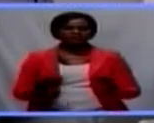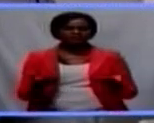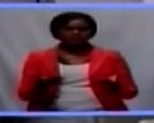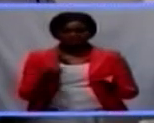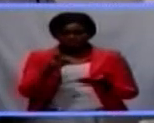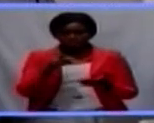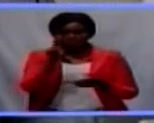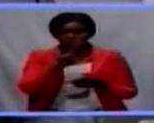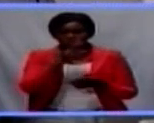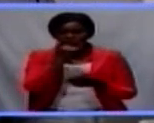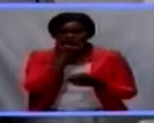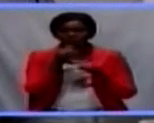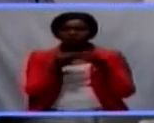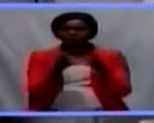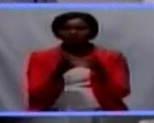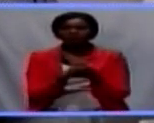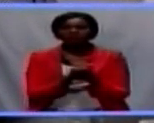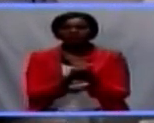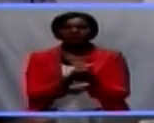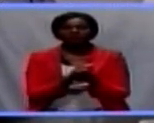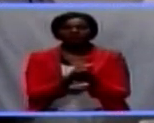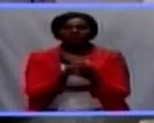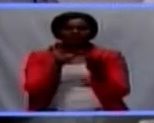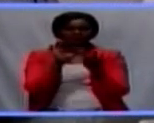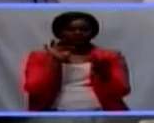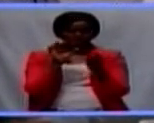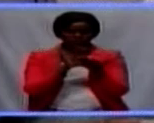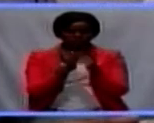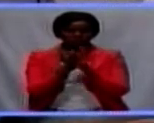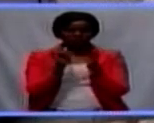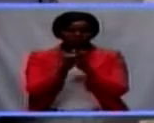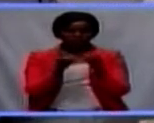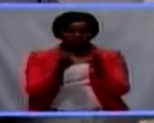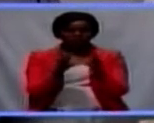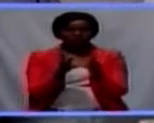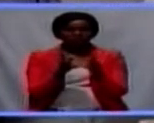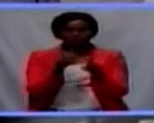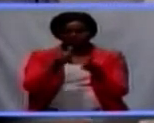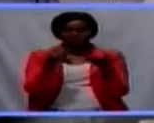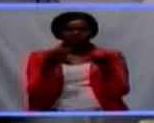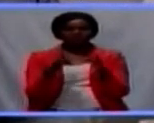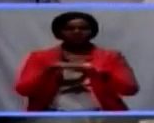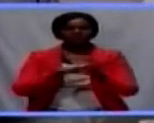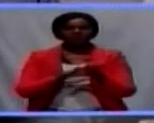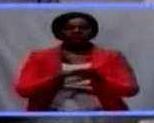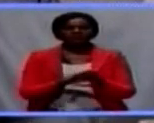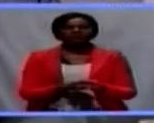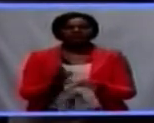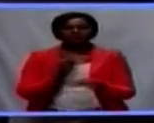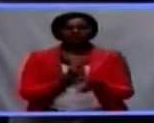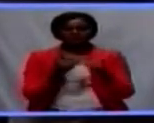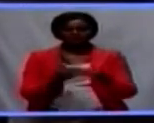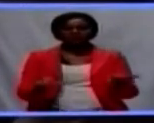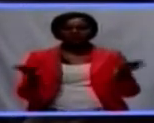smugglers. Okay? So if you choose to become a smuggler, you will lose your truck, you will lose your goods. As we close, do